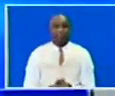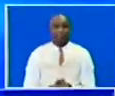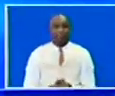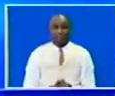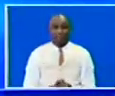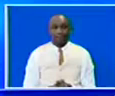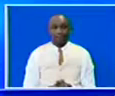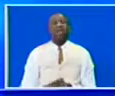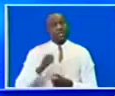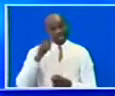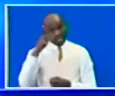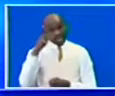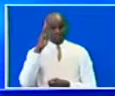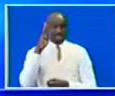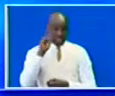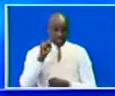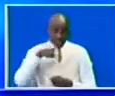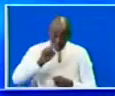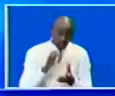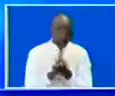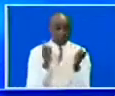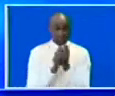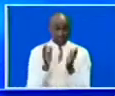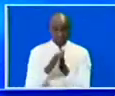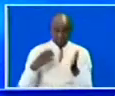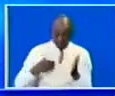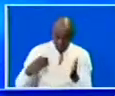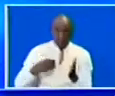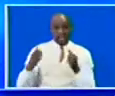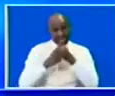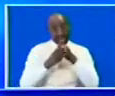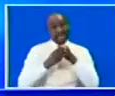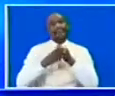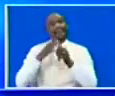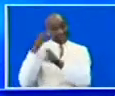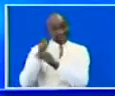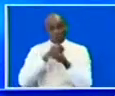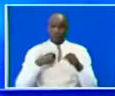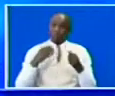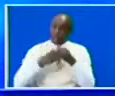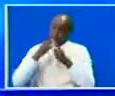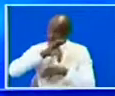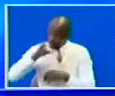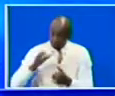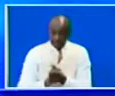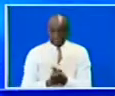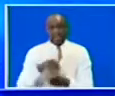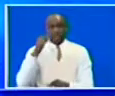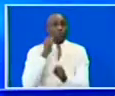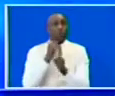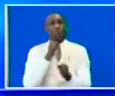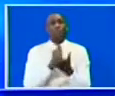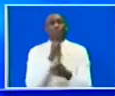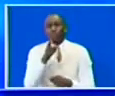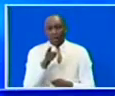All right, so Kenya Bureau of Standards is meeting stakeholders from 9 counties on a sensitization tour as it works to ensure